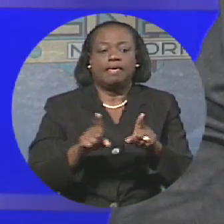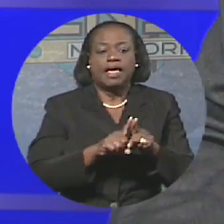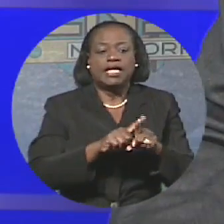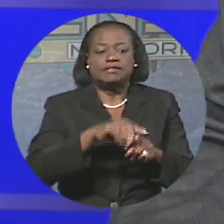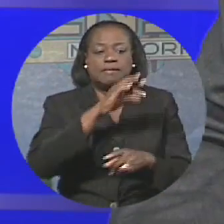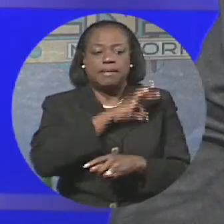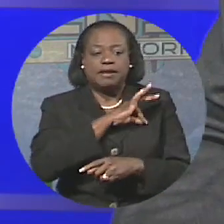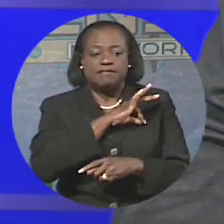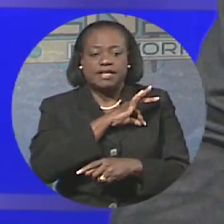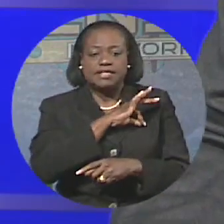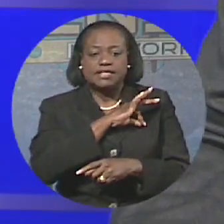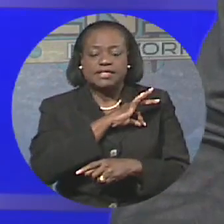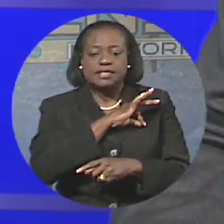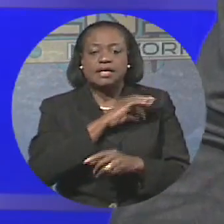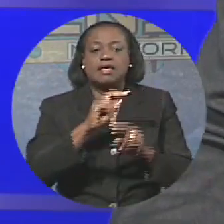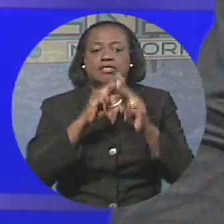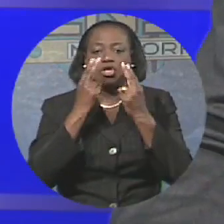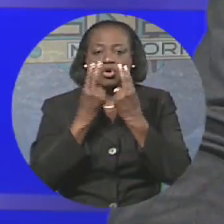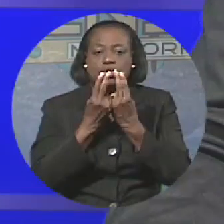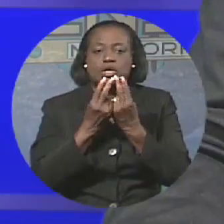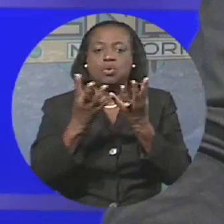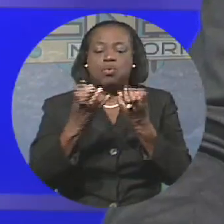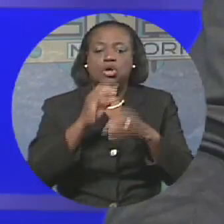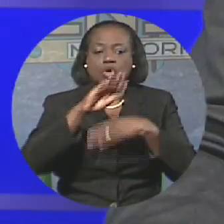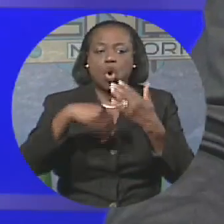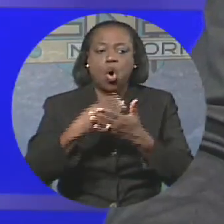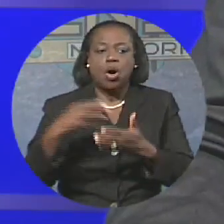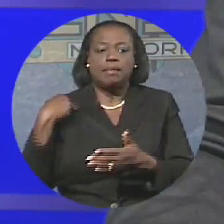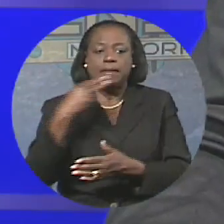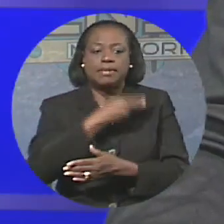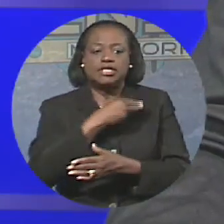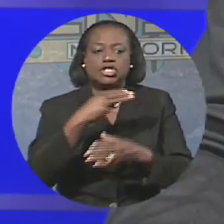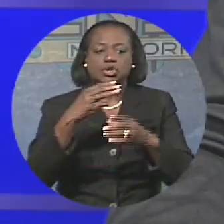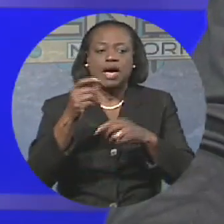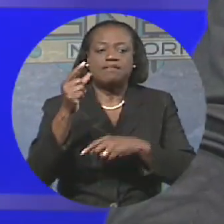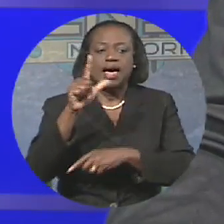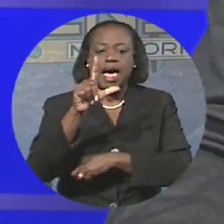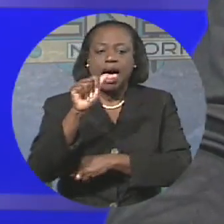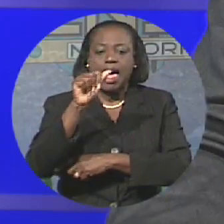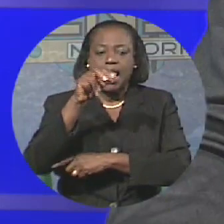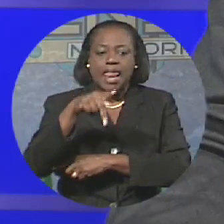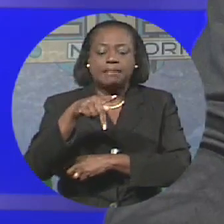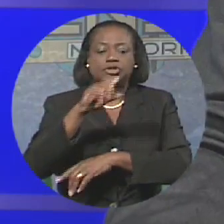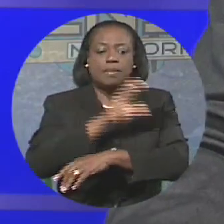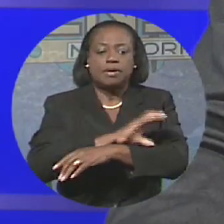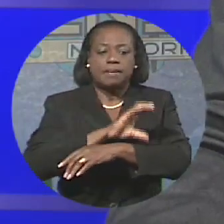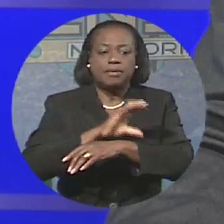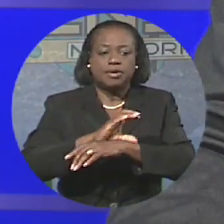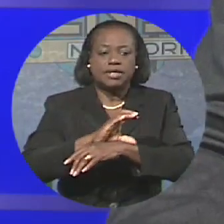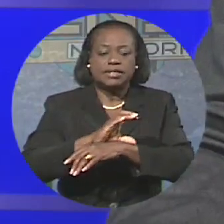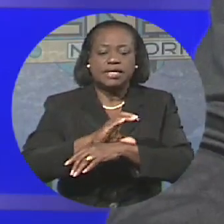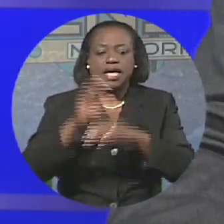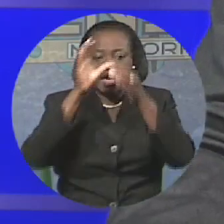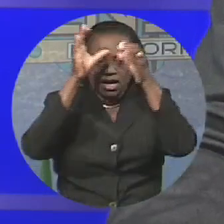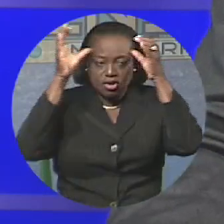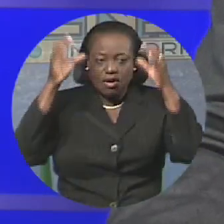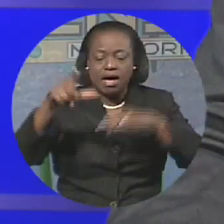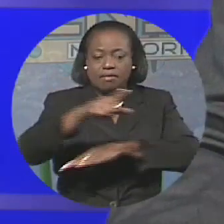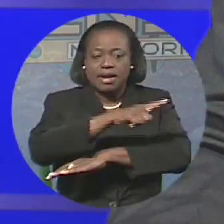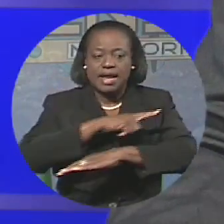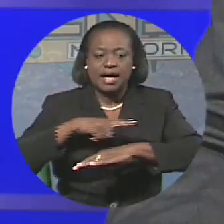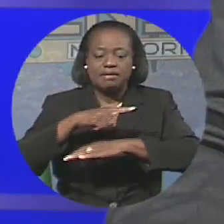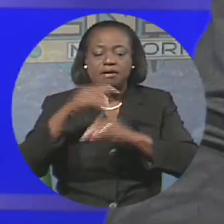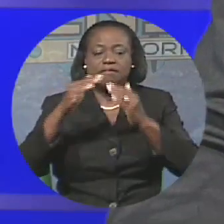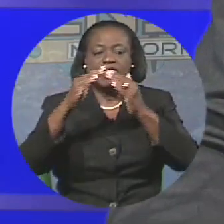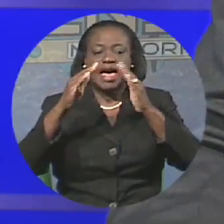benefits, the union is proposing laptop computers for all members, concessions of custom duties and crown land for BUT housing subdivisions throughout